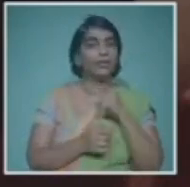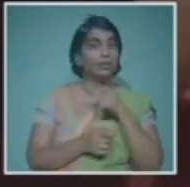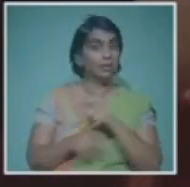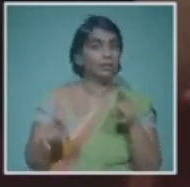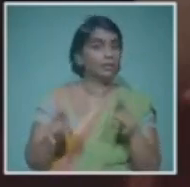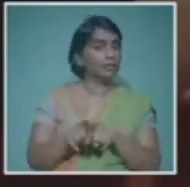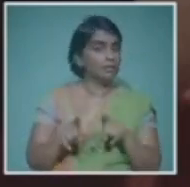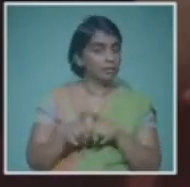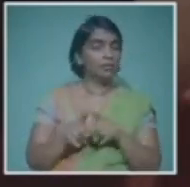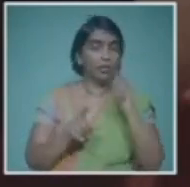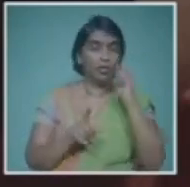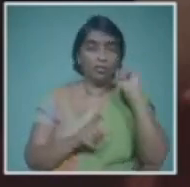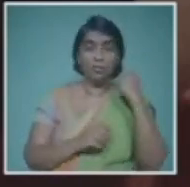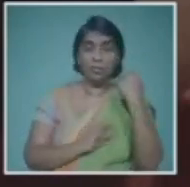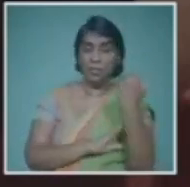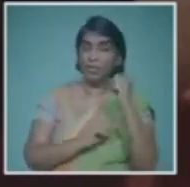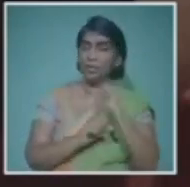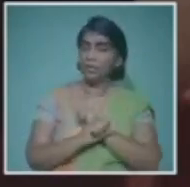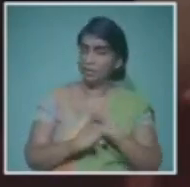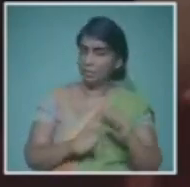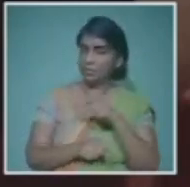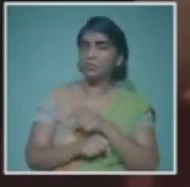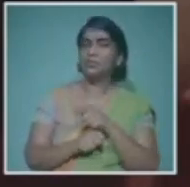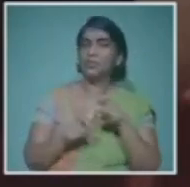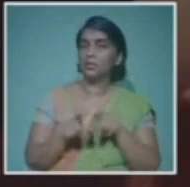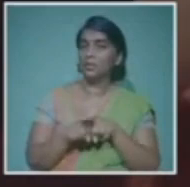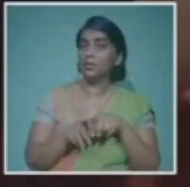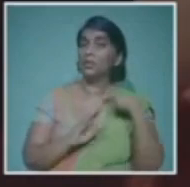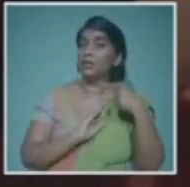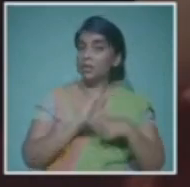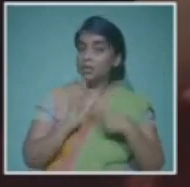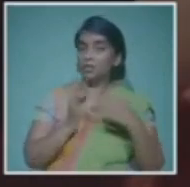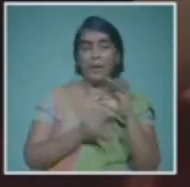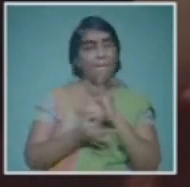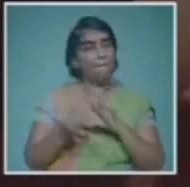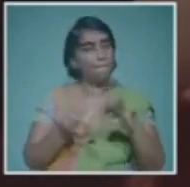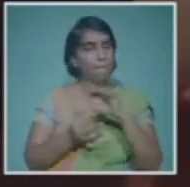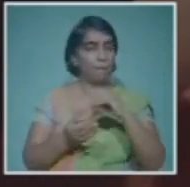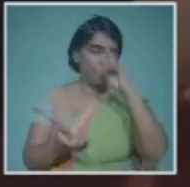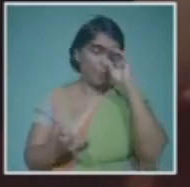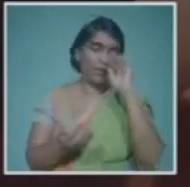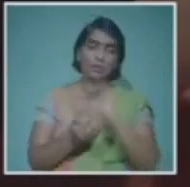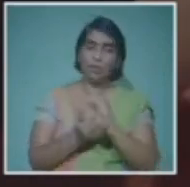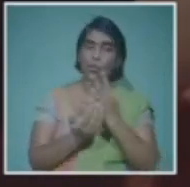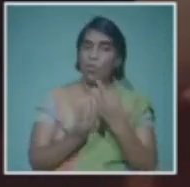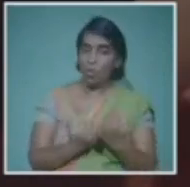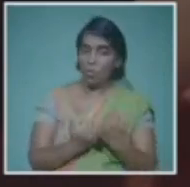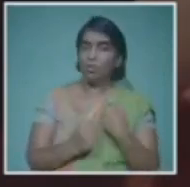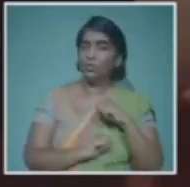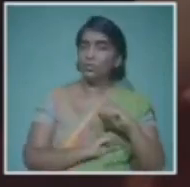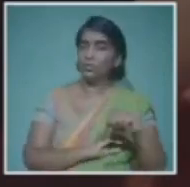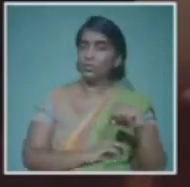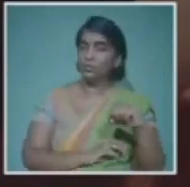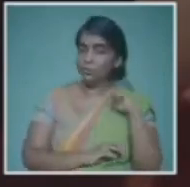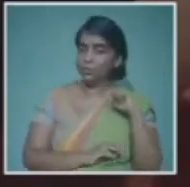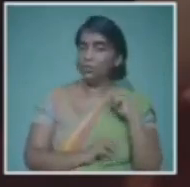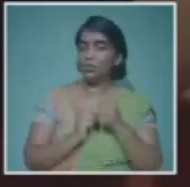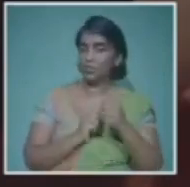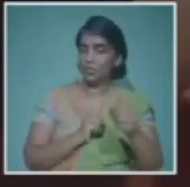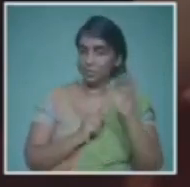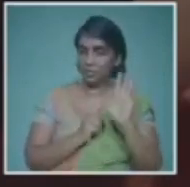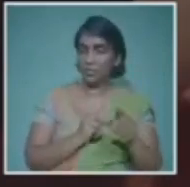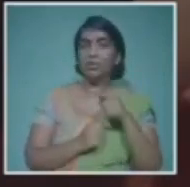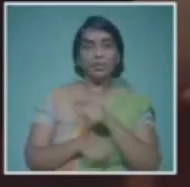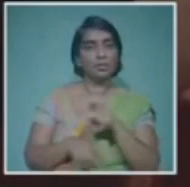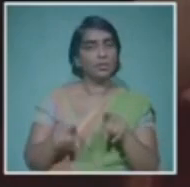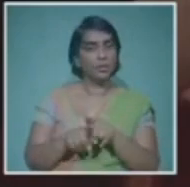that time to safeguard the democracy of this country, where our children and grandchildren one day will write in golden